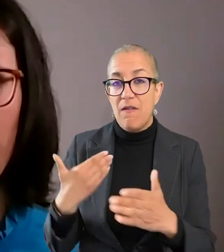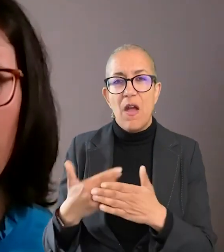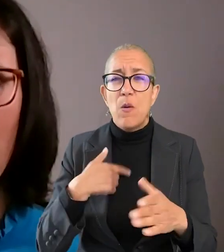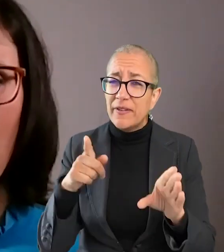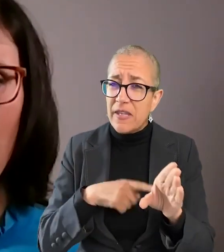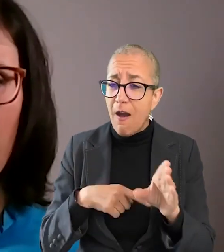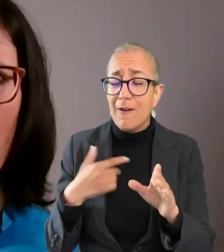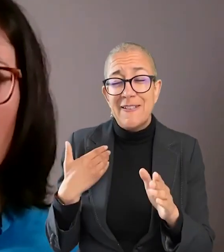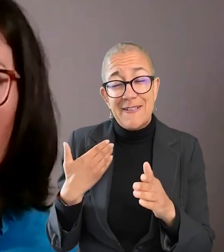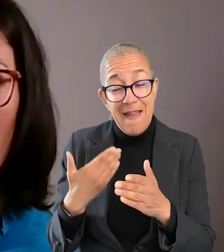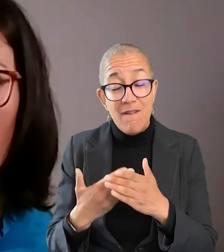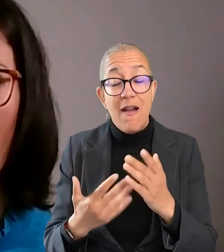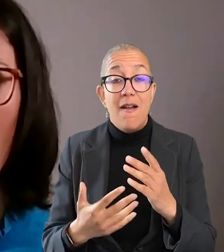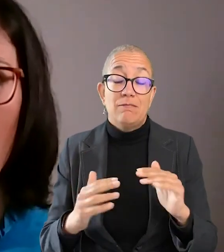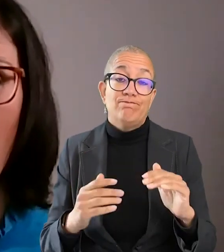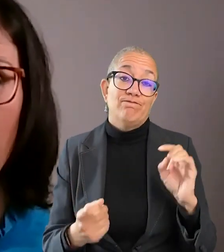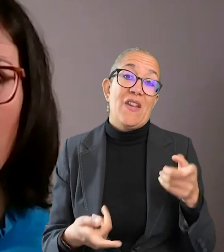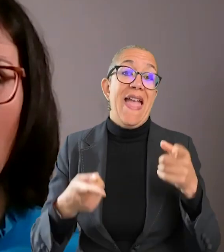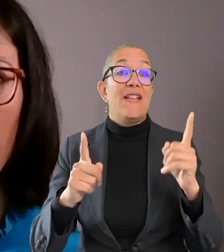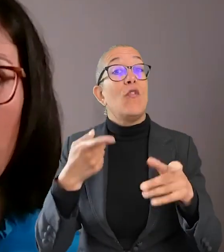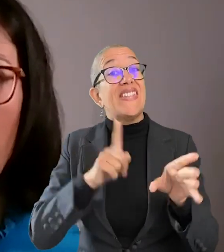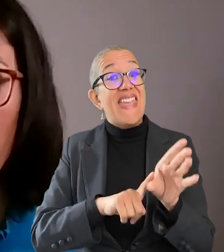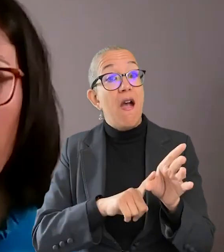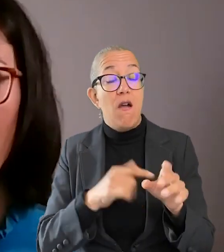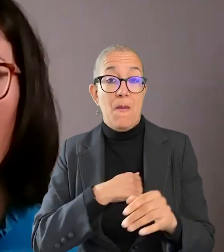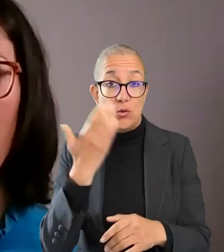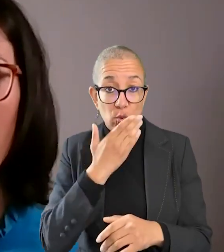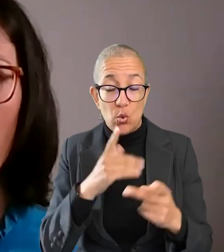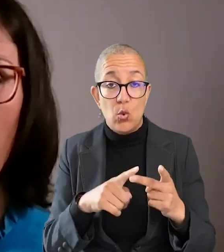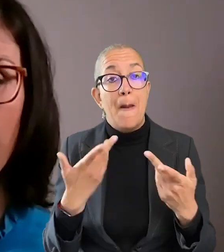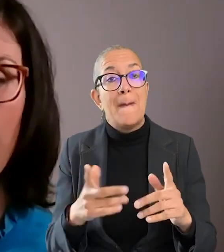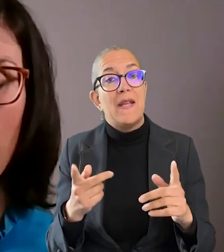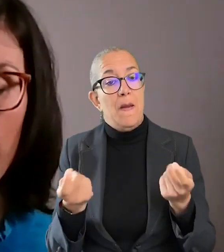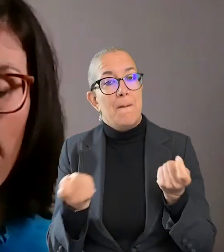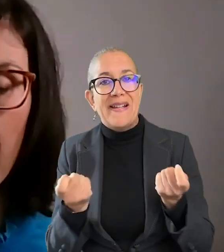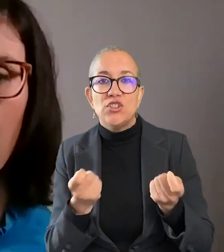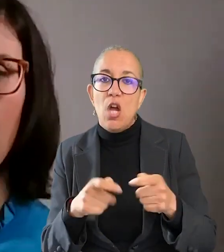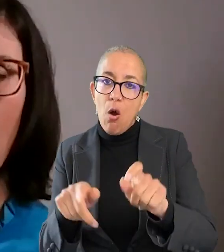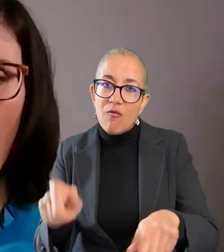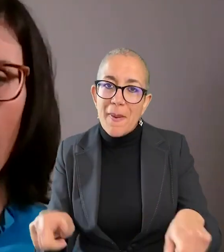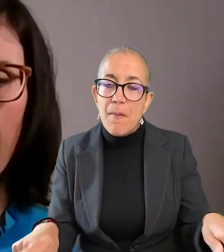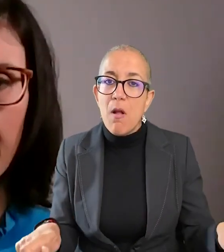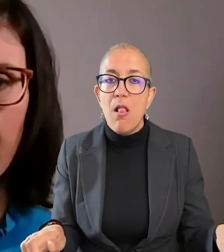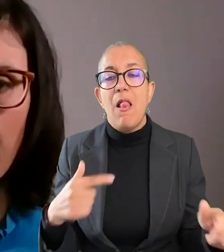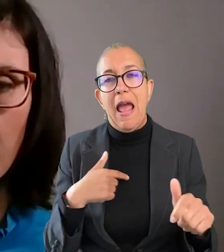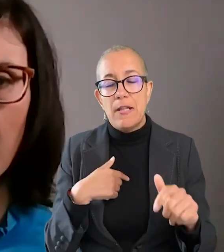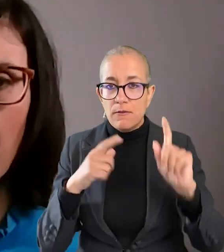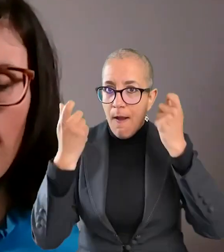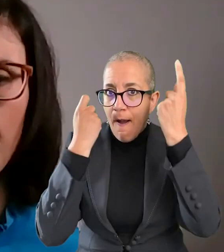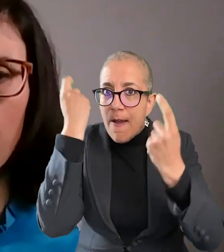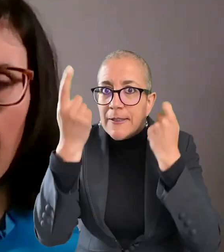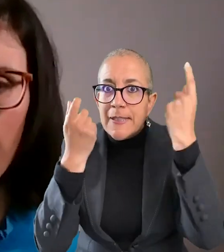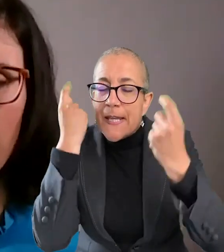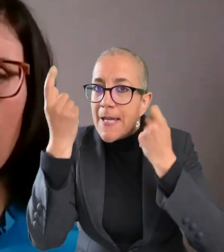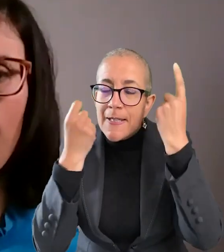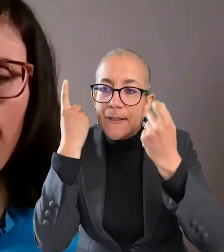head of year in my school, and have been a manager of people and a bringer of ideas and